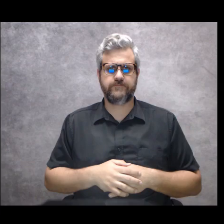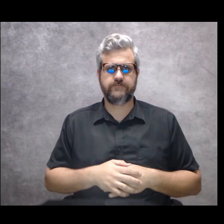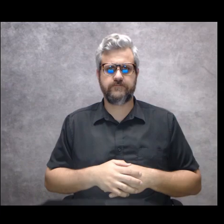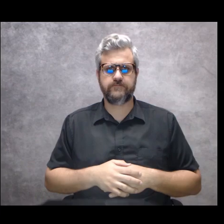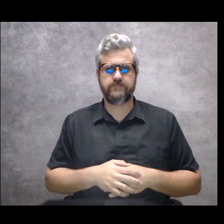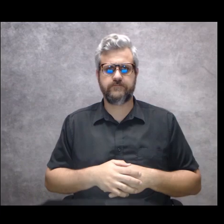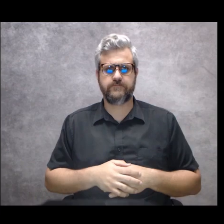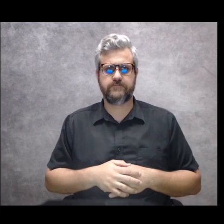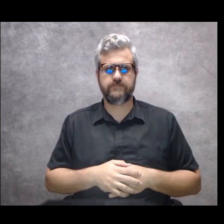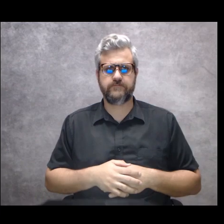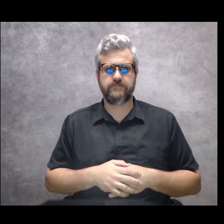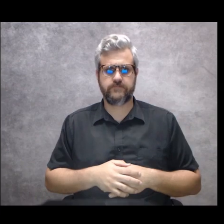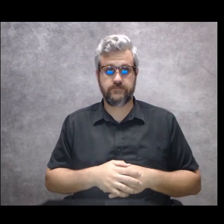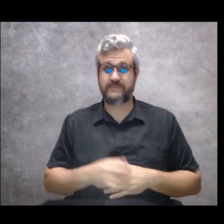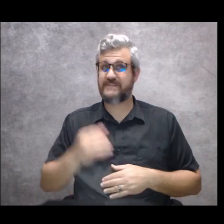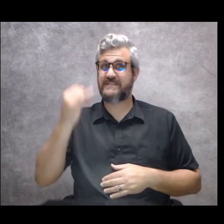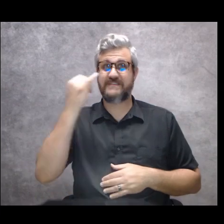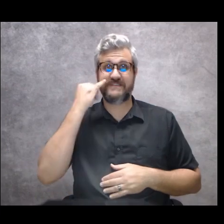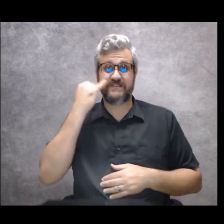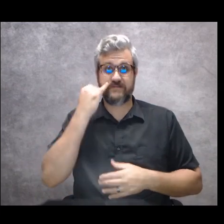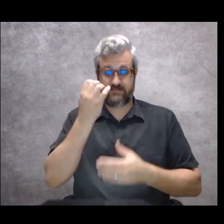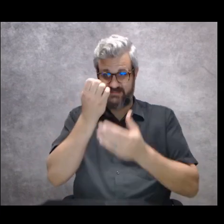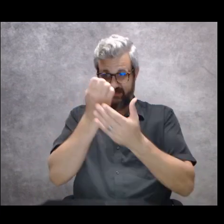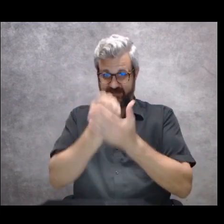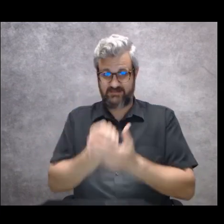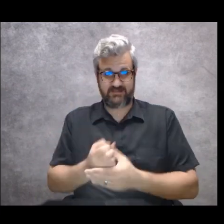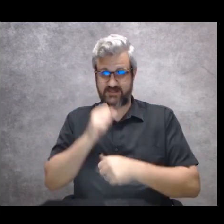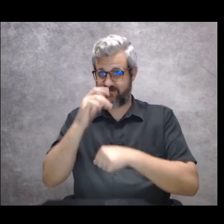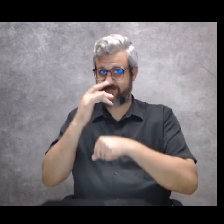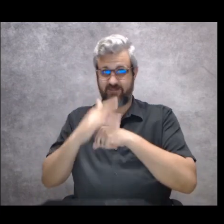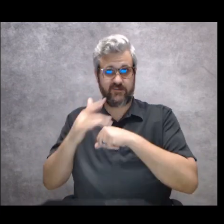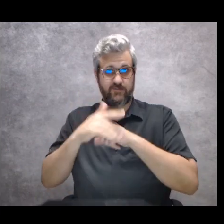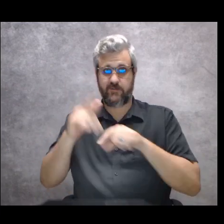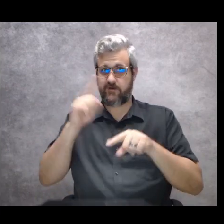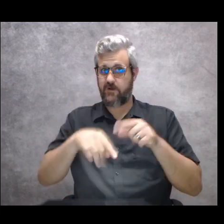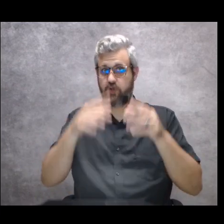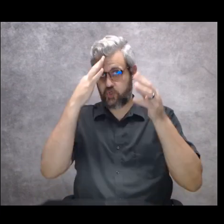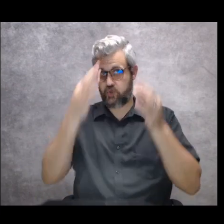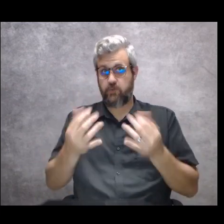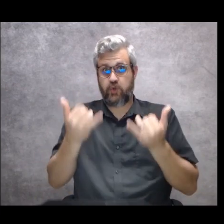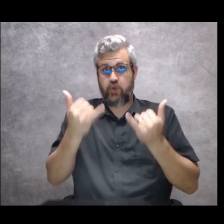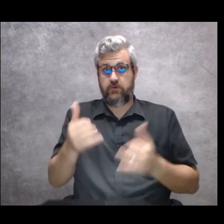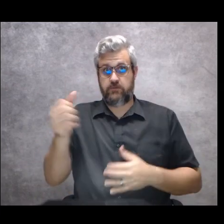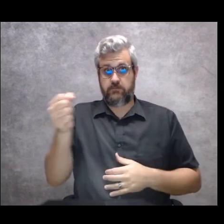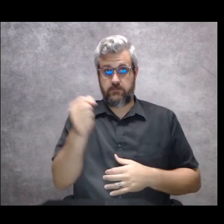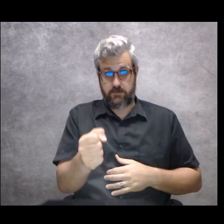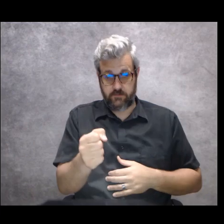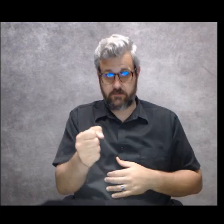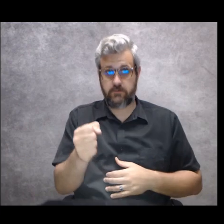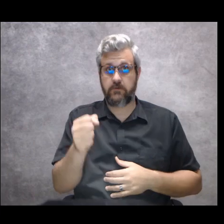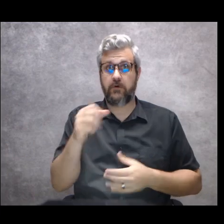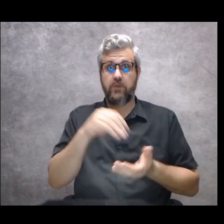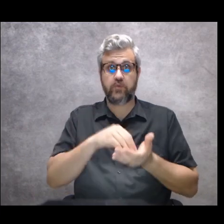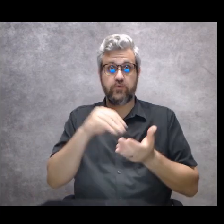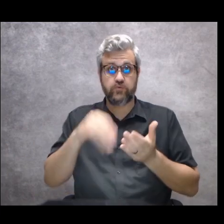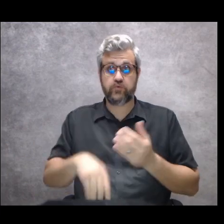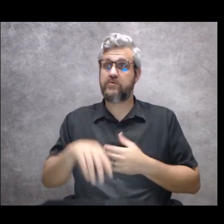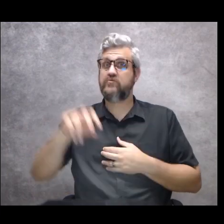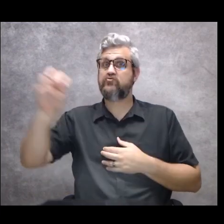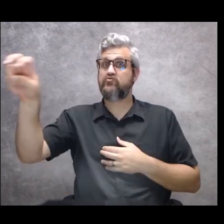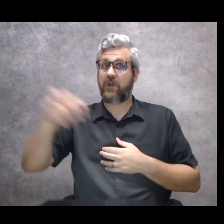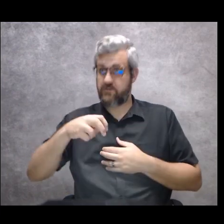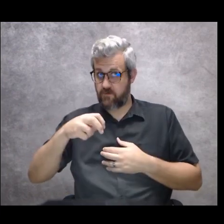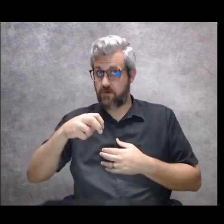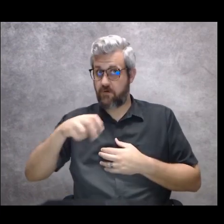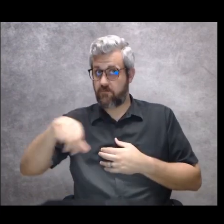If the evidences are not available to determine the student's current placement and the student transferred from another district, contact the